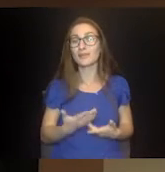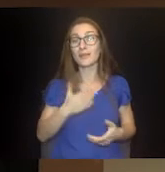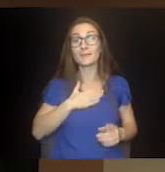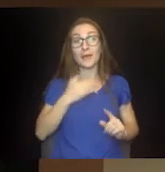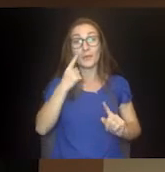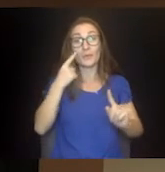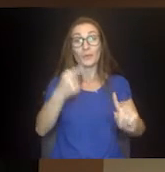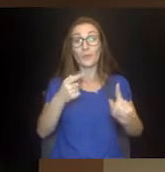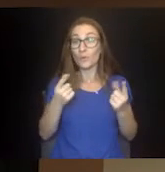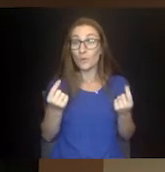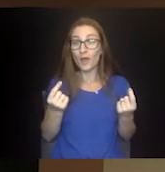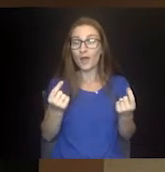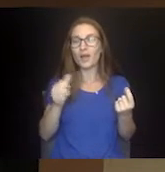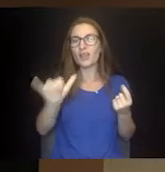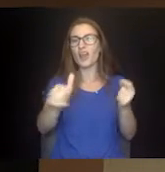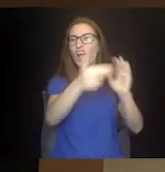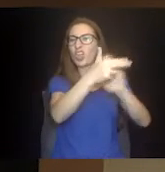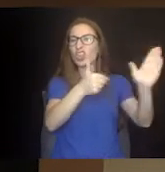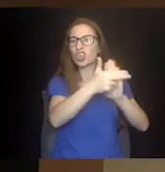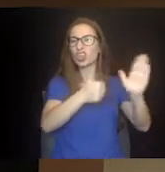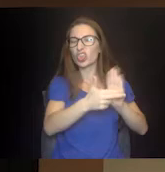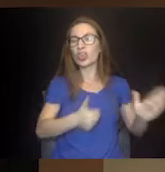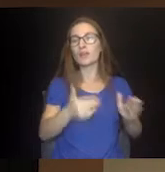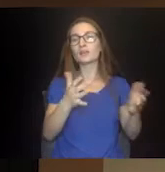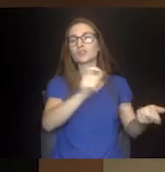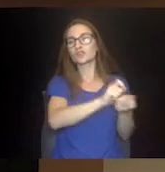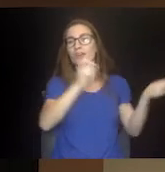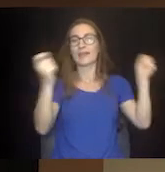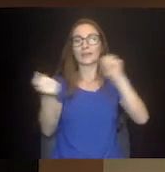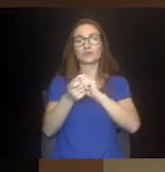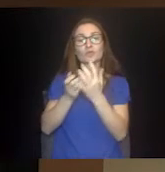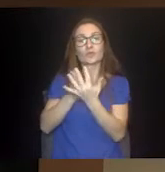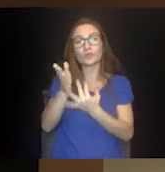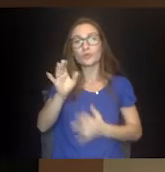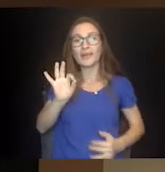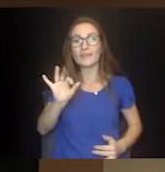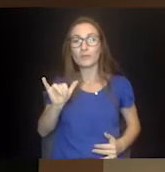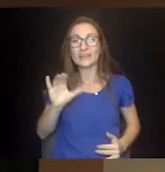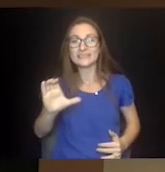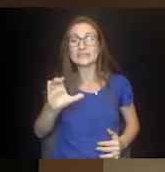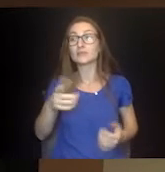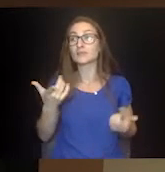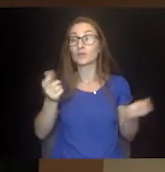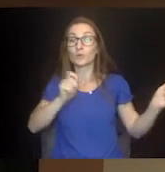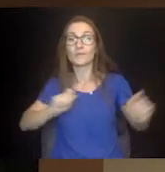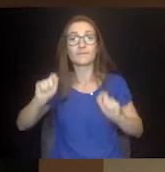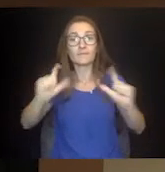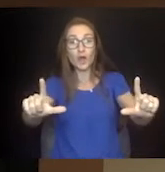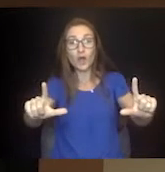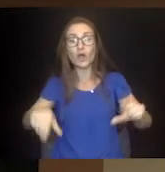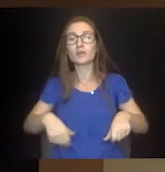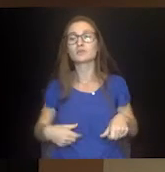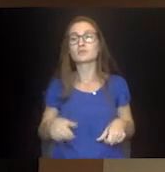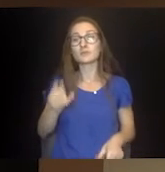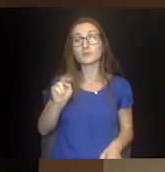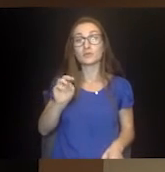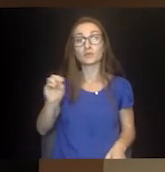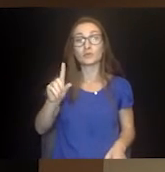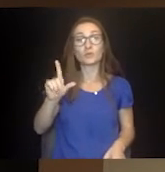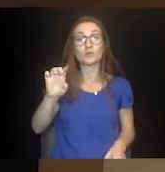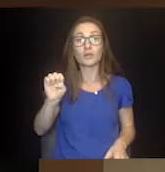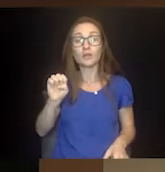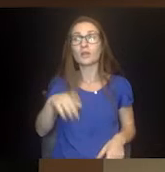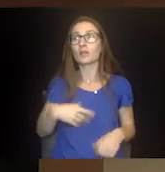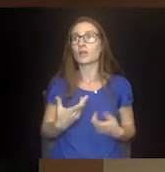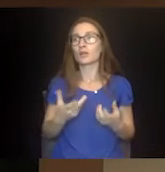you. And my goal is to change that stereotype through the FYC, through making vlogs, through the